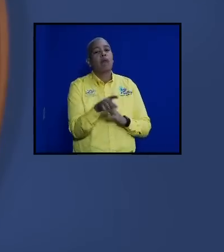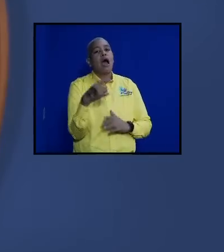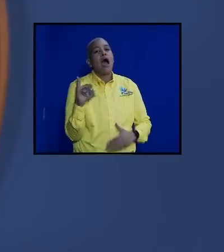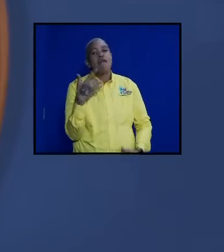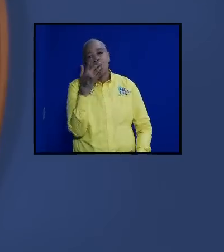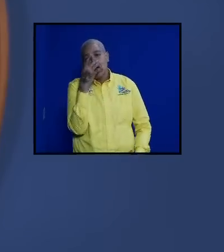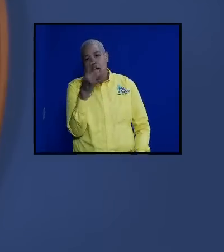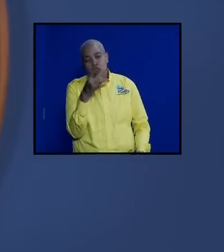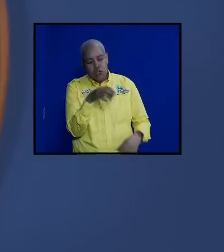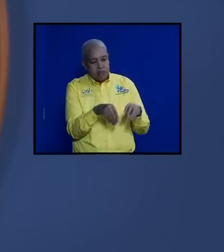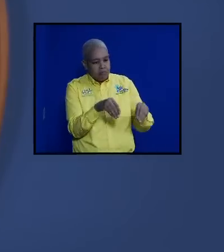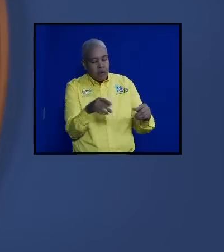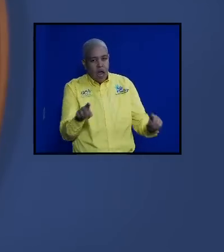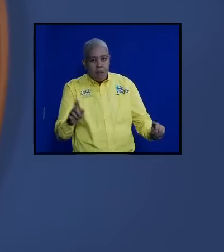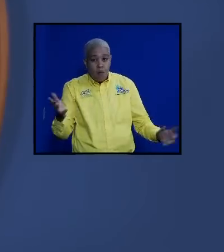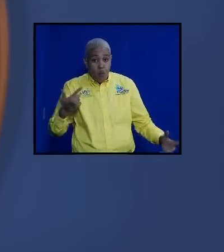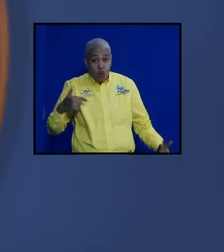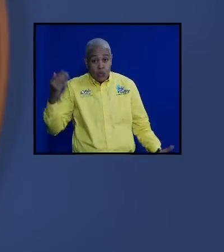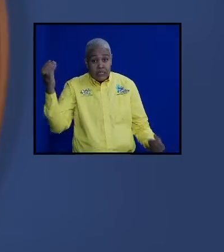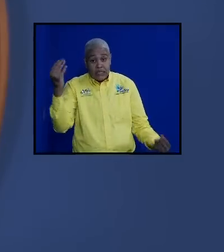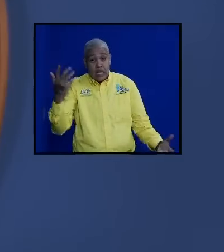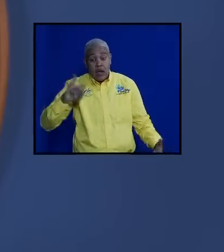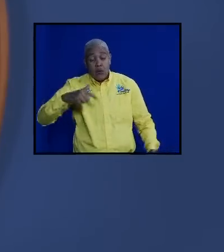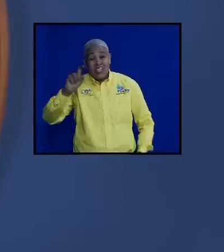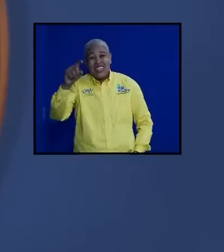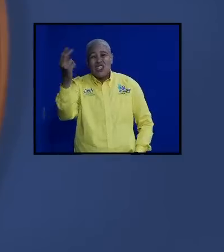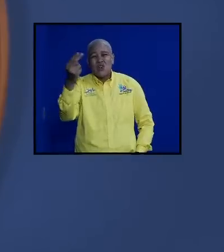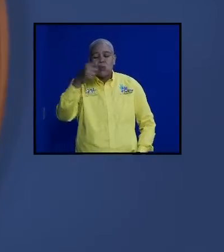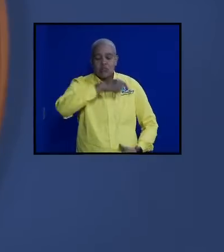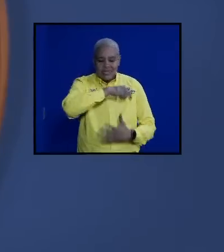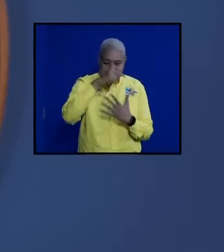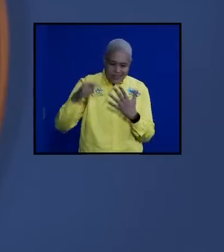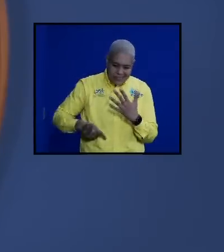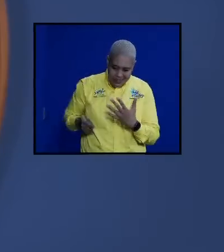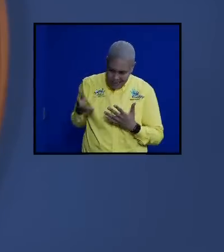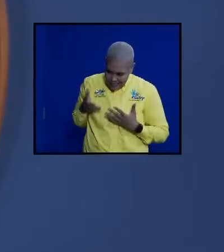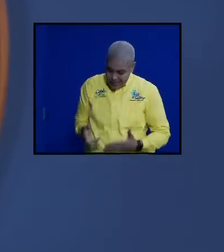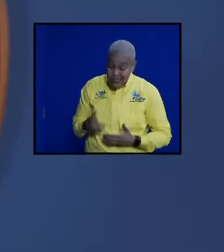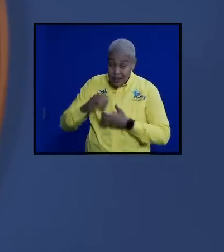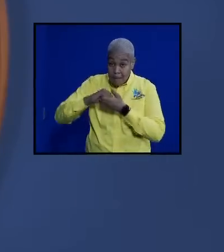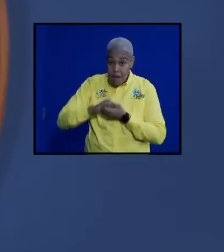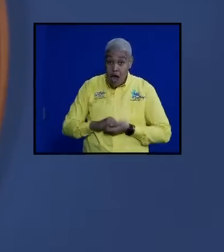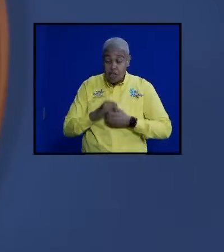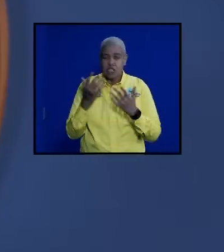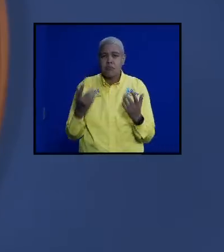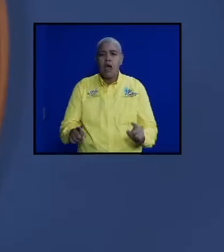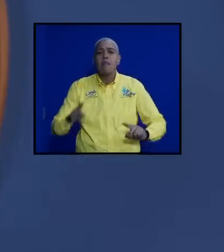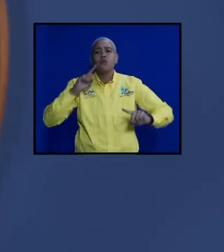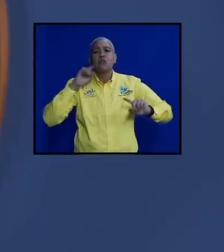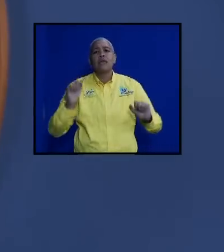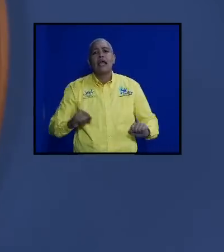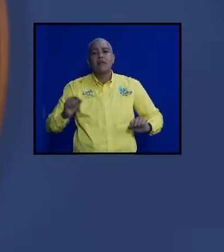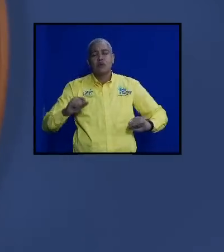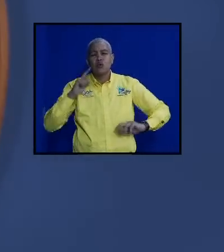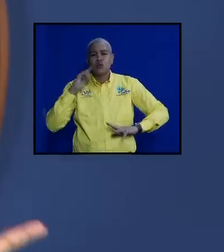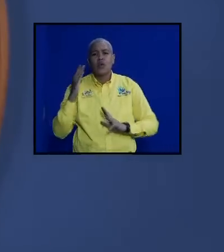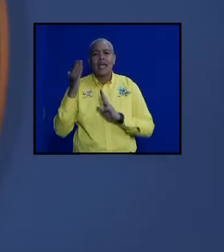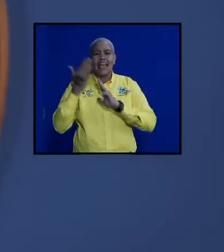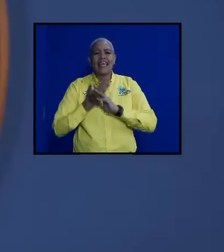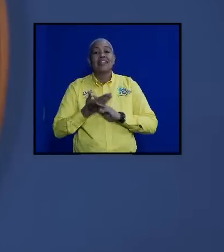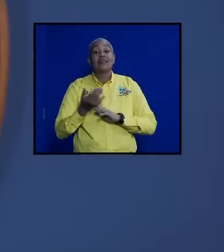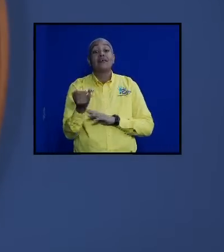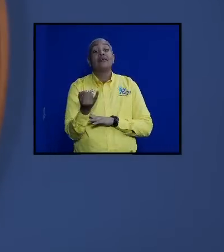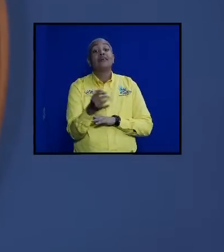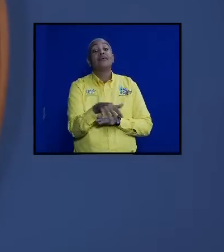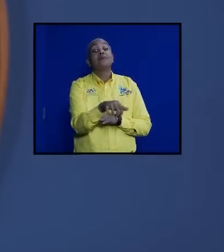interest. What we have said is that we need to utilize these existing partnerships to be able to interdict